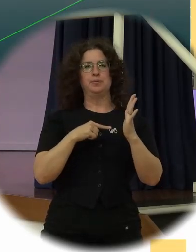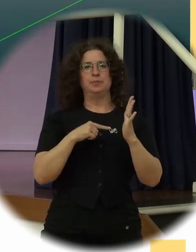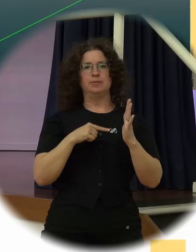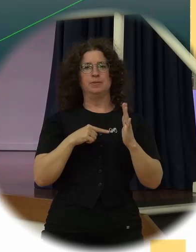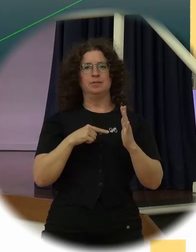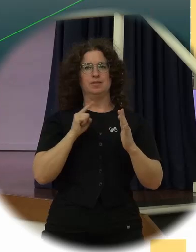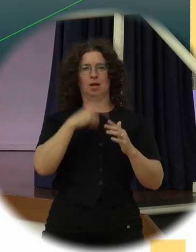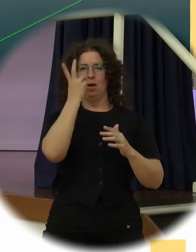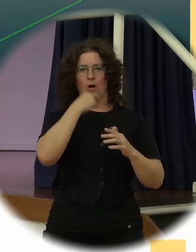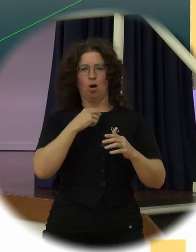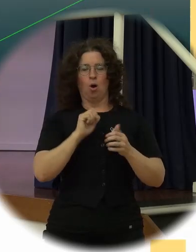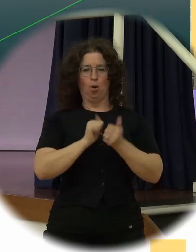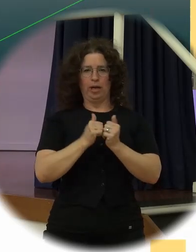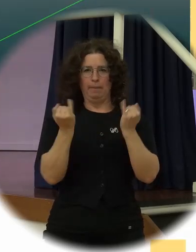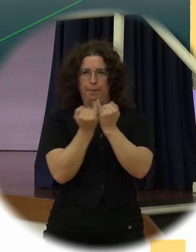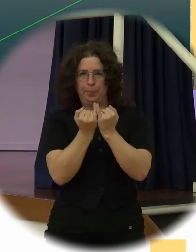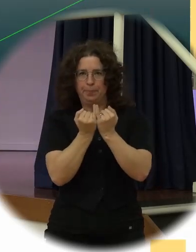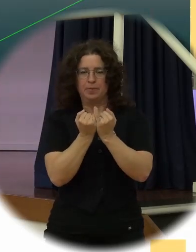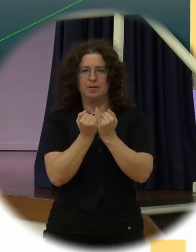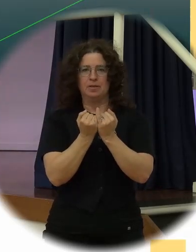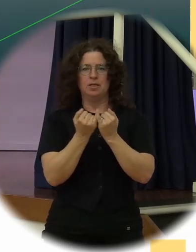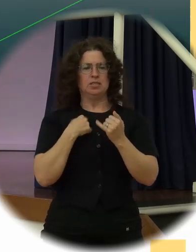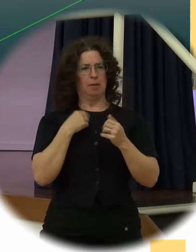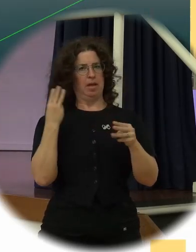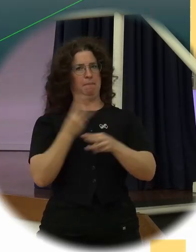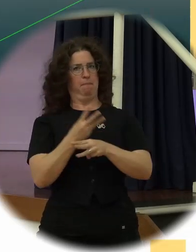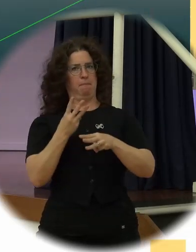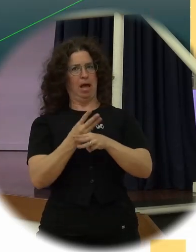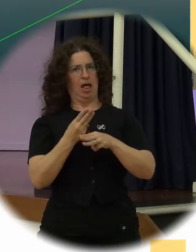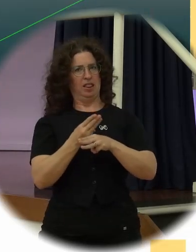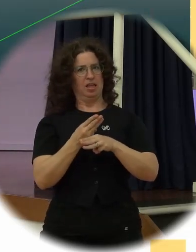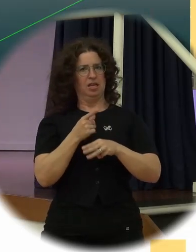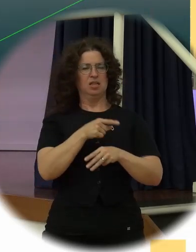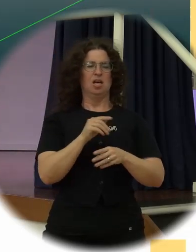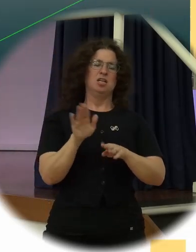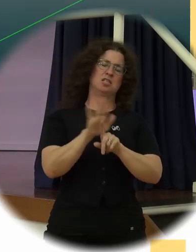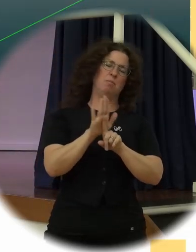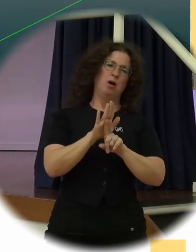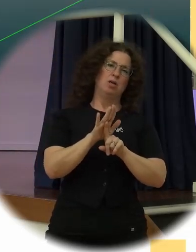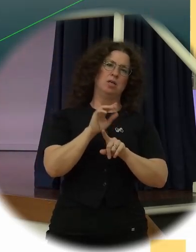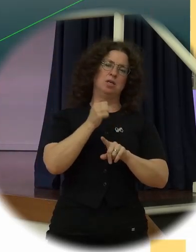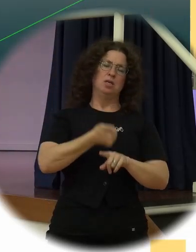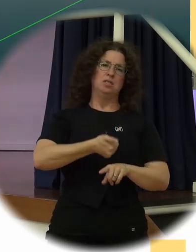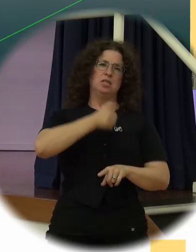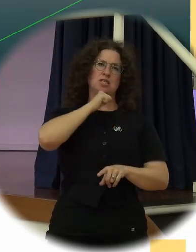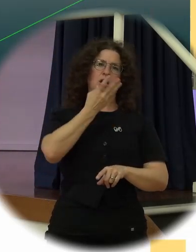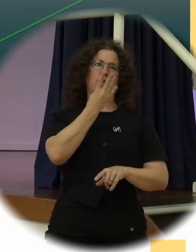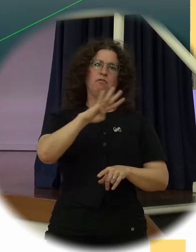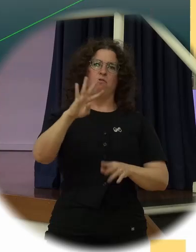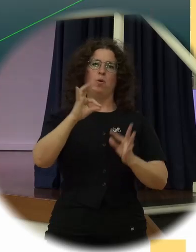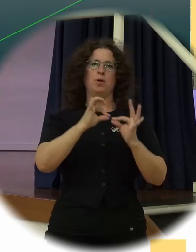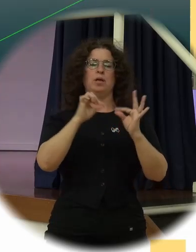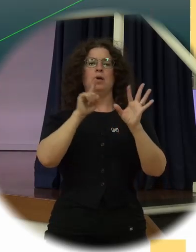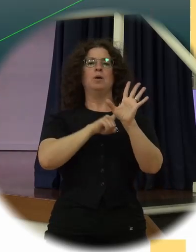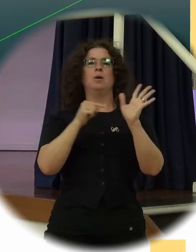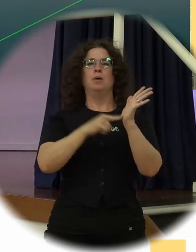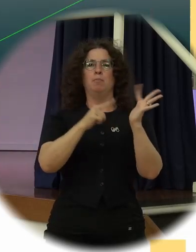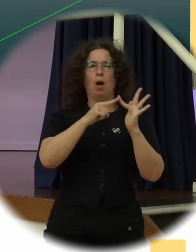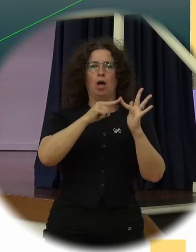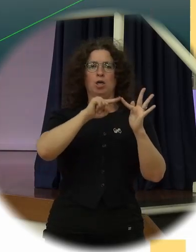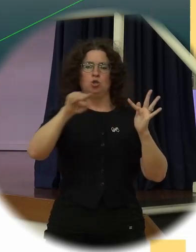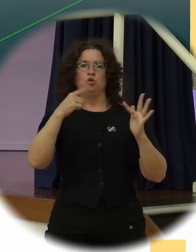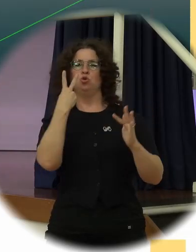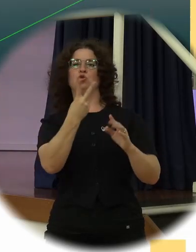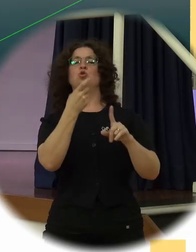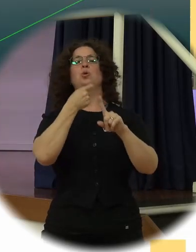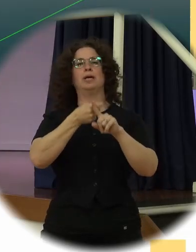I did the math for it, and it would work out to about 640K or 640 bytes to 2K. And that would